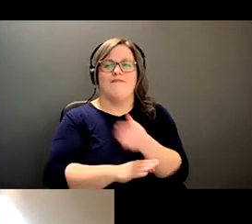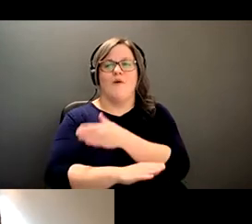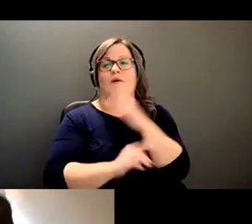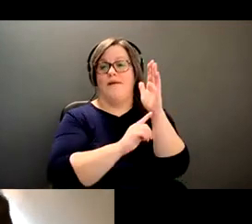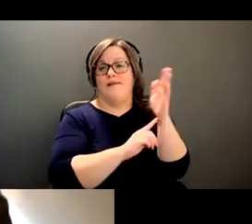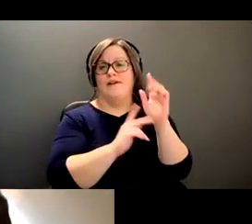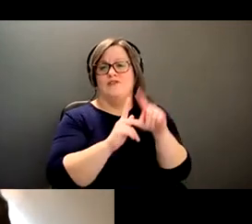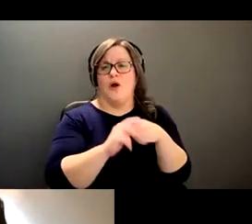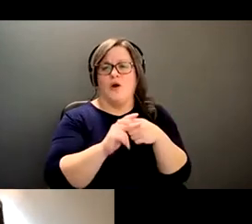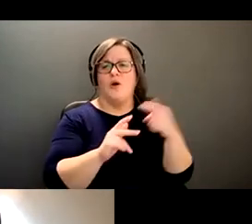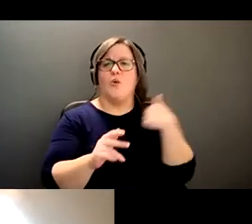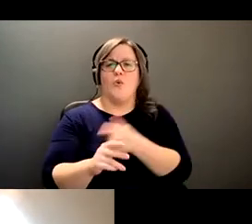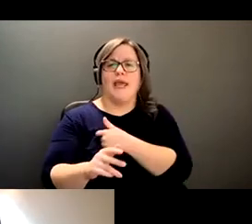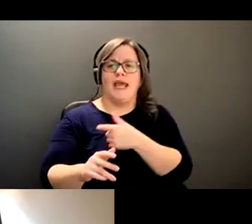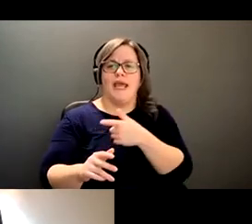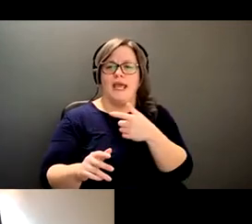what were we talking about.